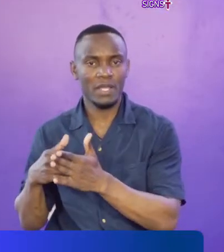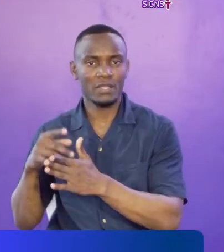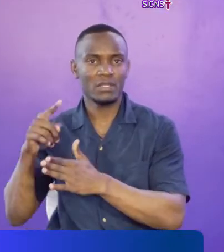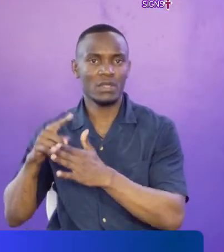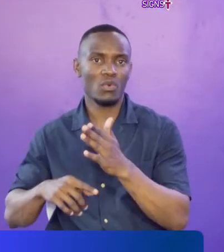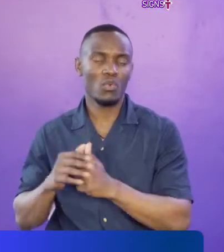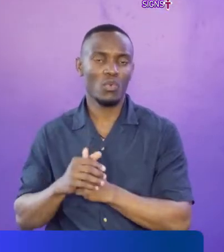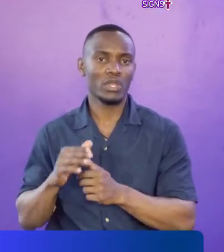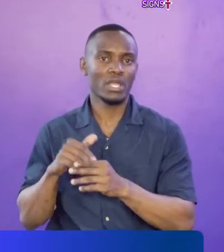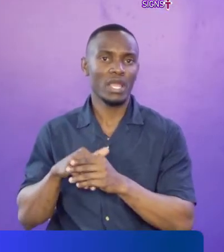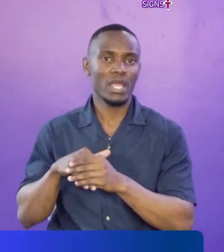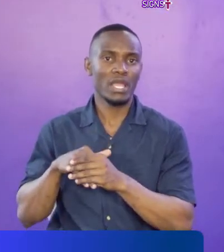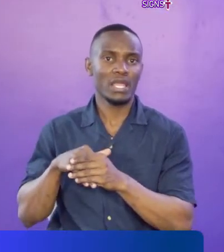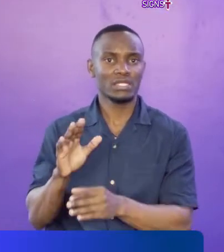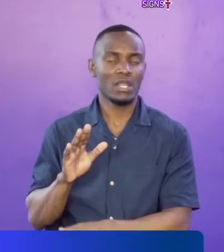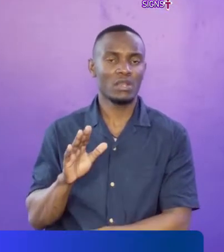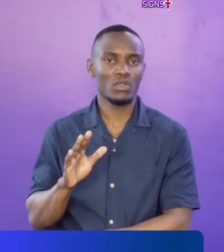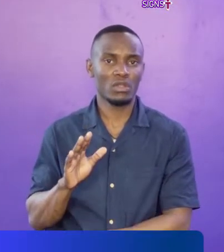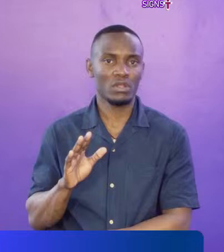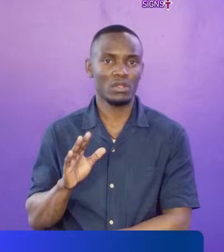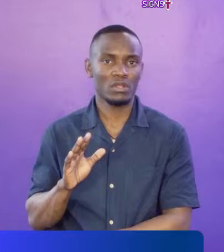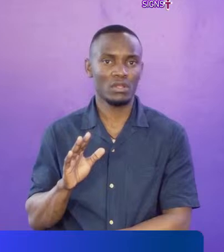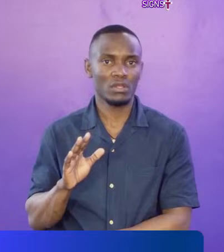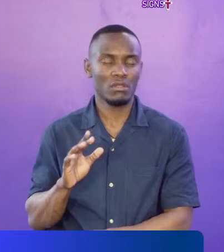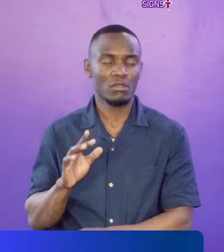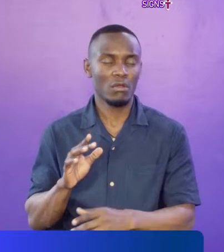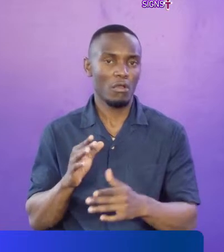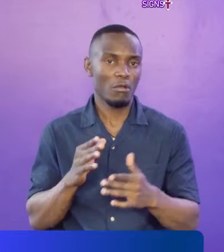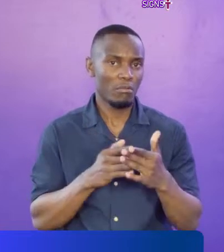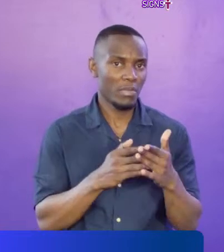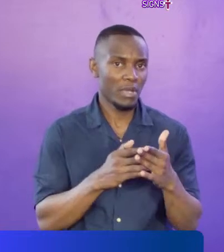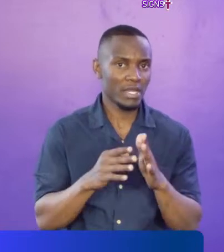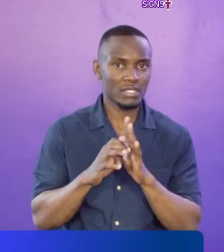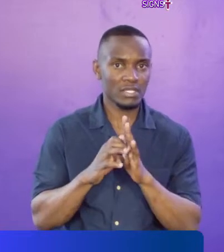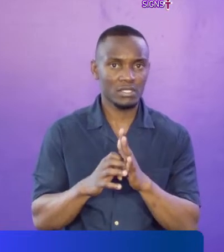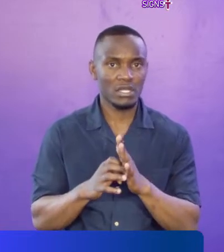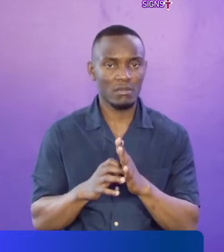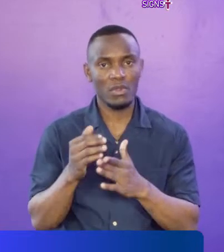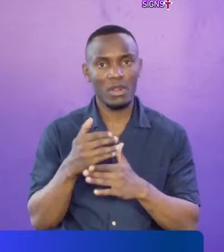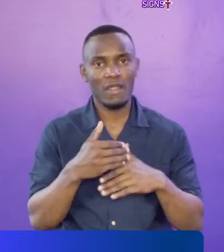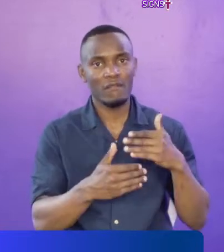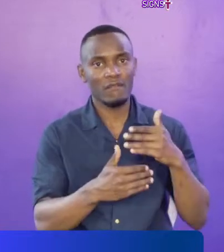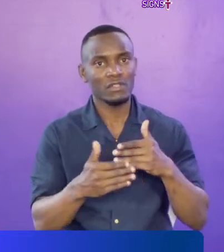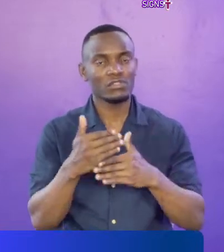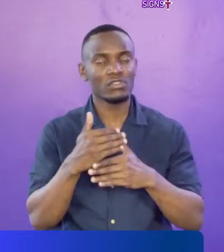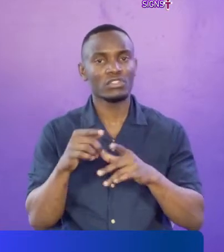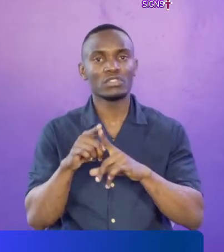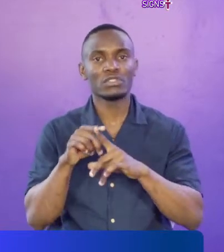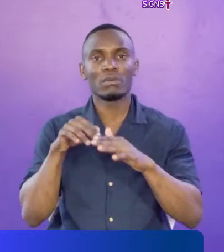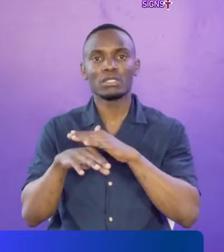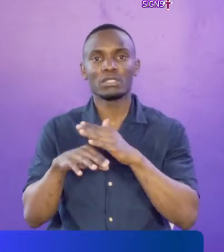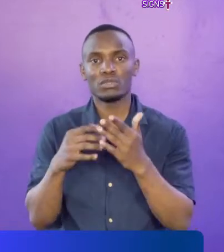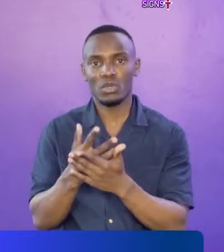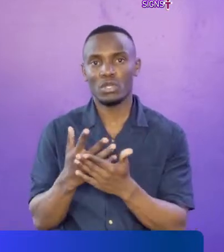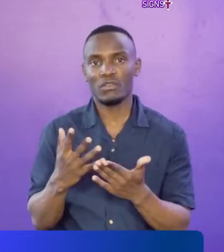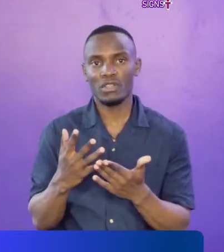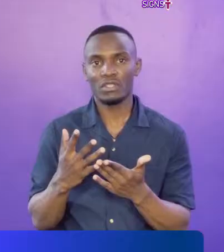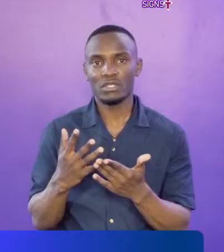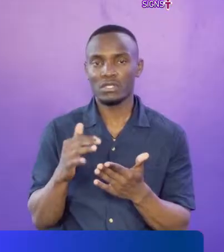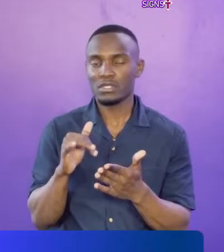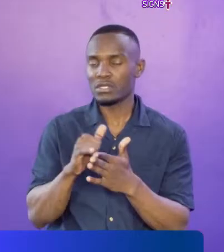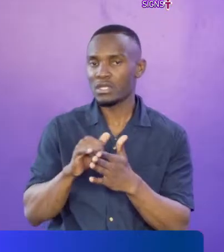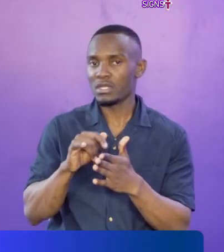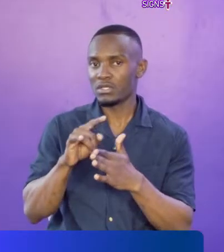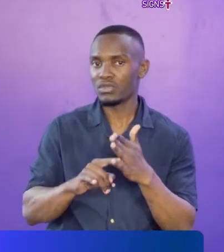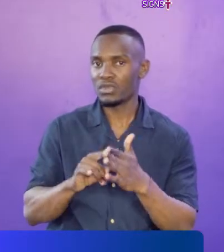but barriers like infrastructure and accessibility of devices. So that is just one level